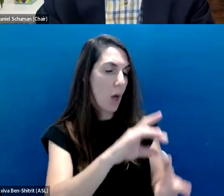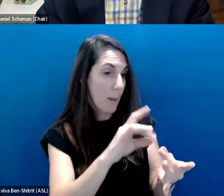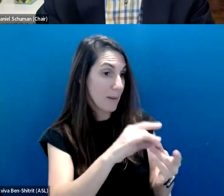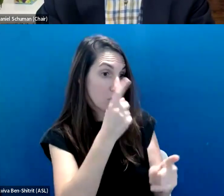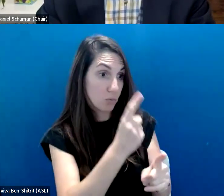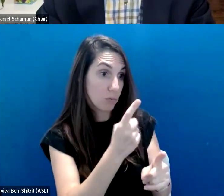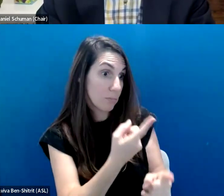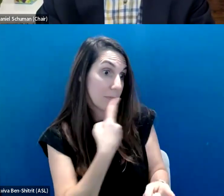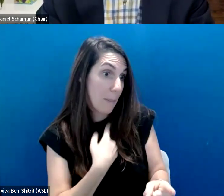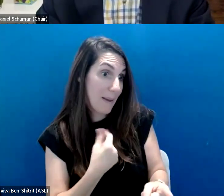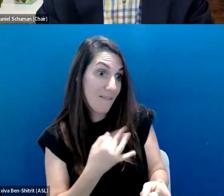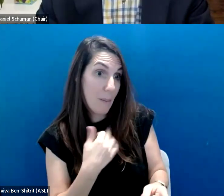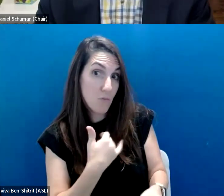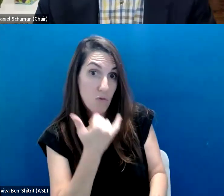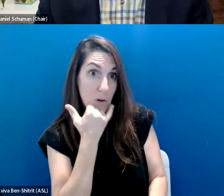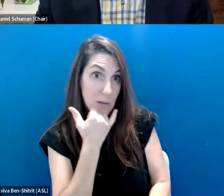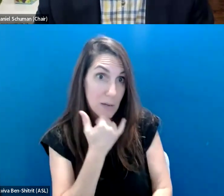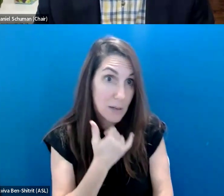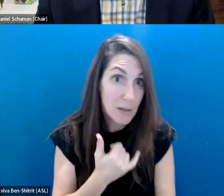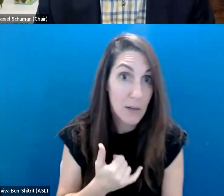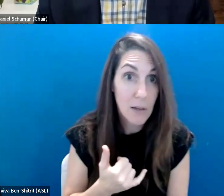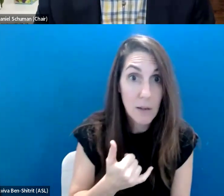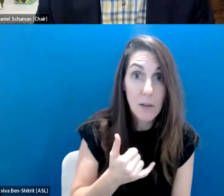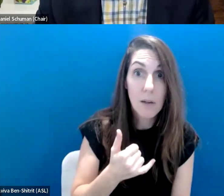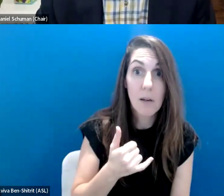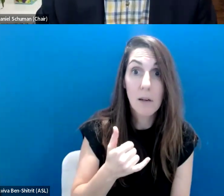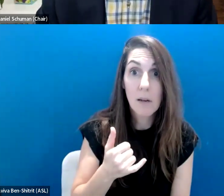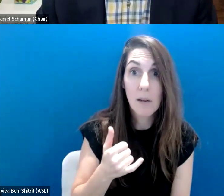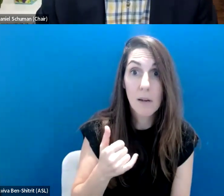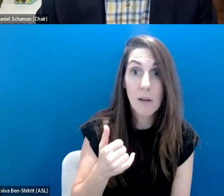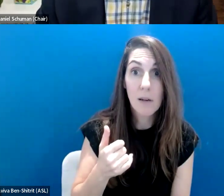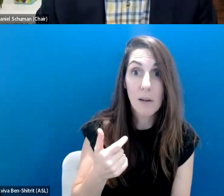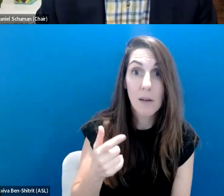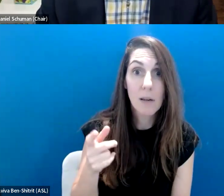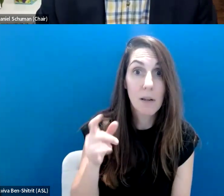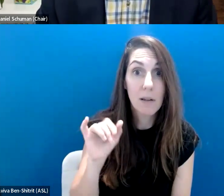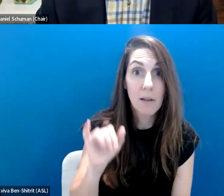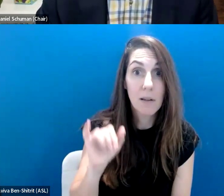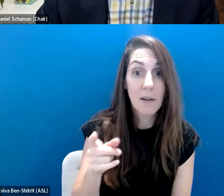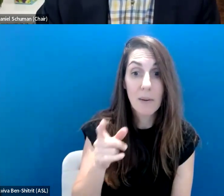I don't know if is that back to Daniel? I mean, to the House or Yeah, to